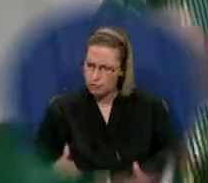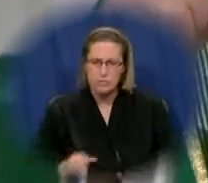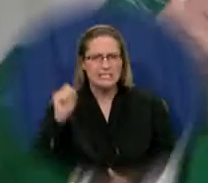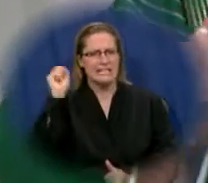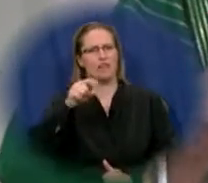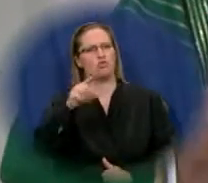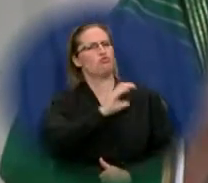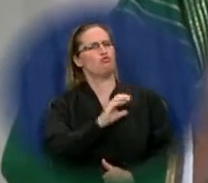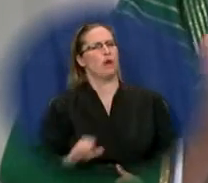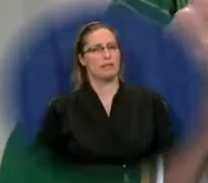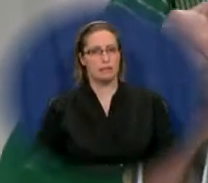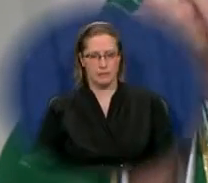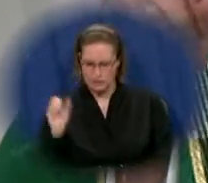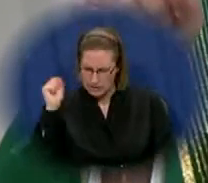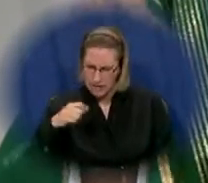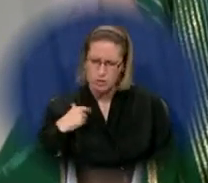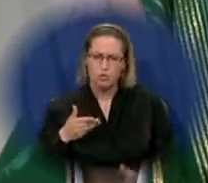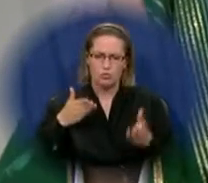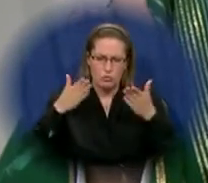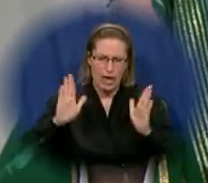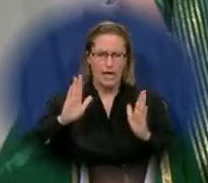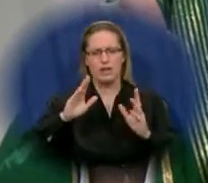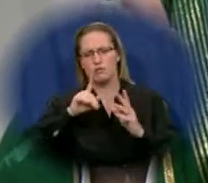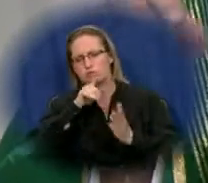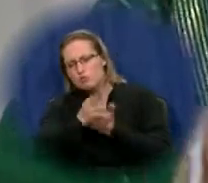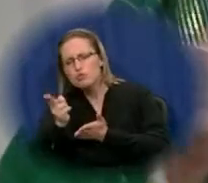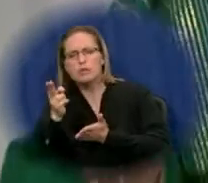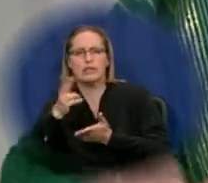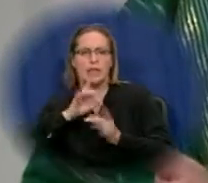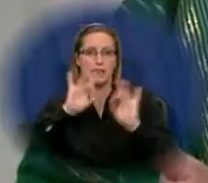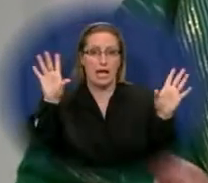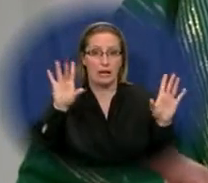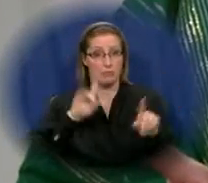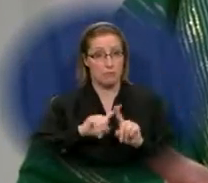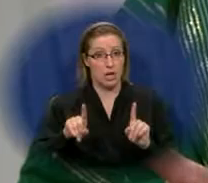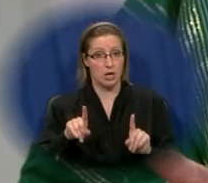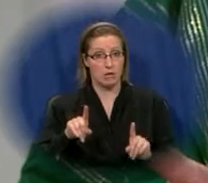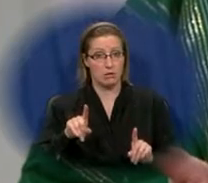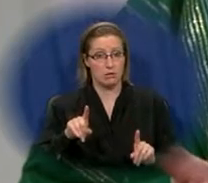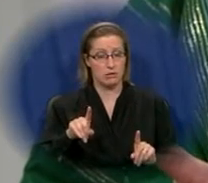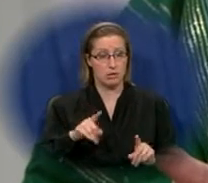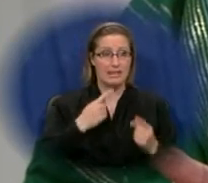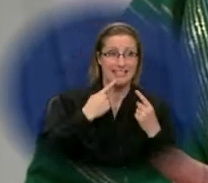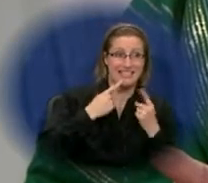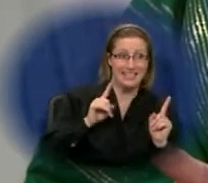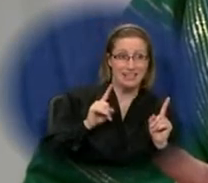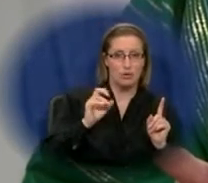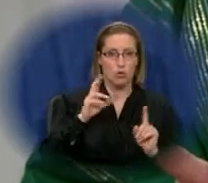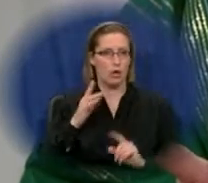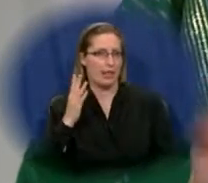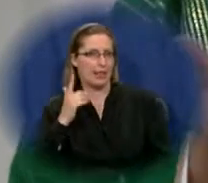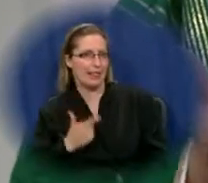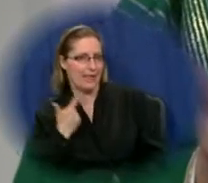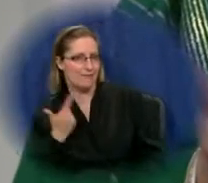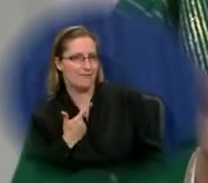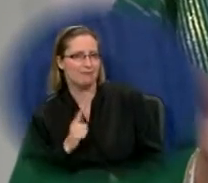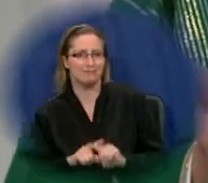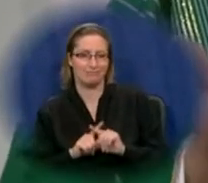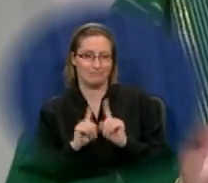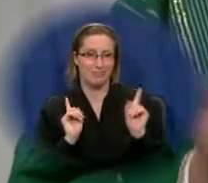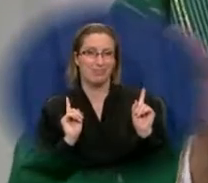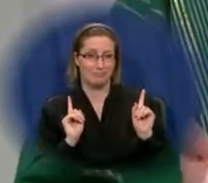the Christ. Yes, I believe you are the way, the truth, and the life. But it's another thing to really live that, isn't it? Every single day. We all